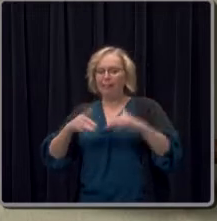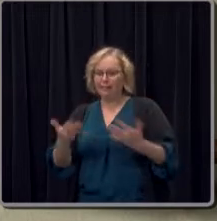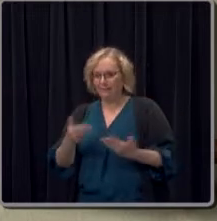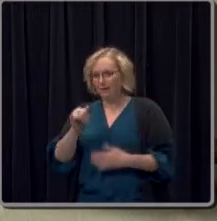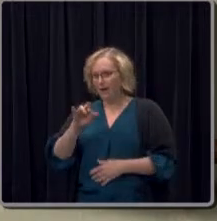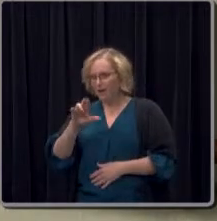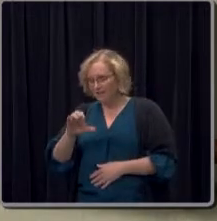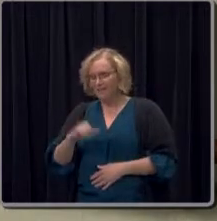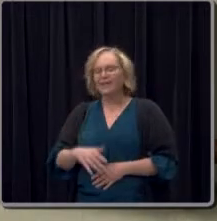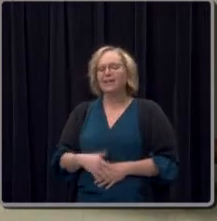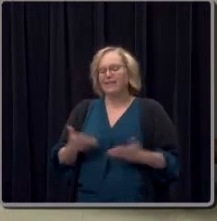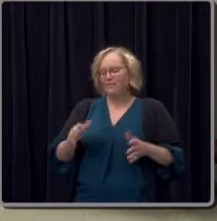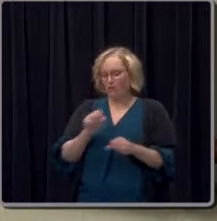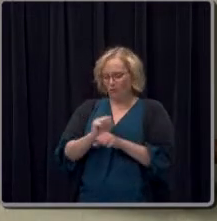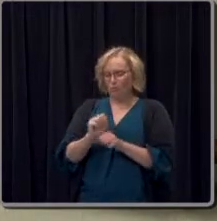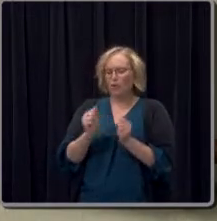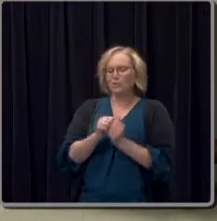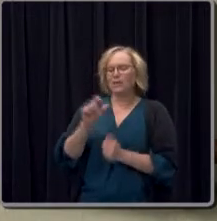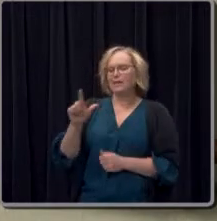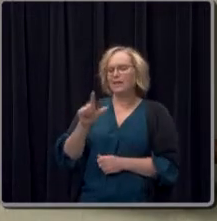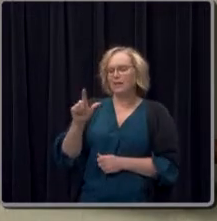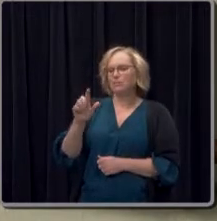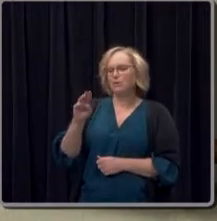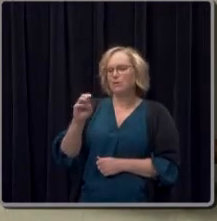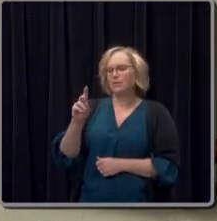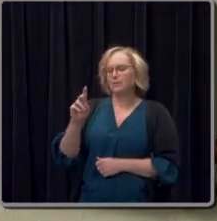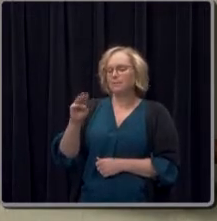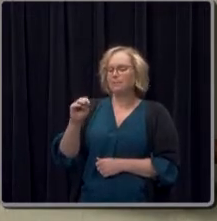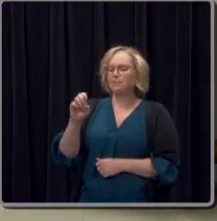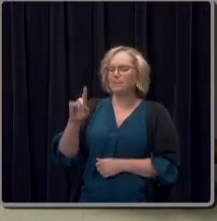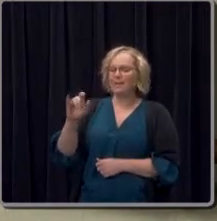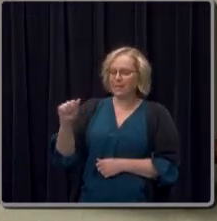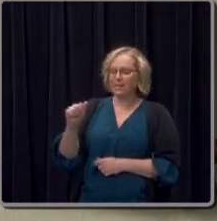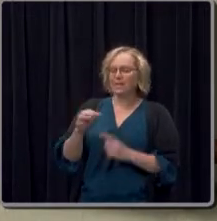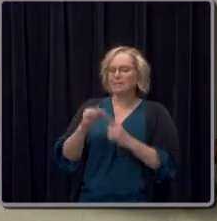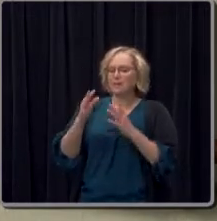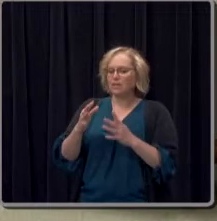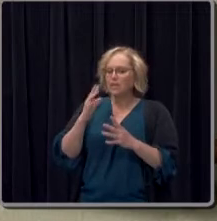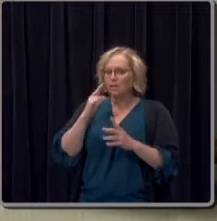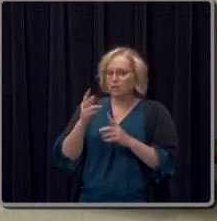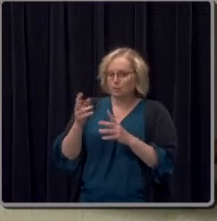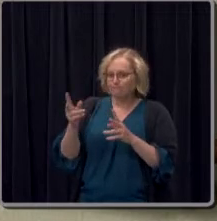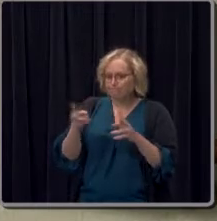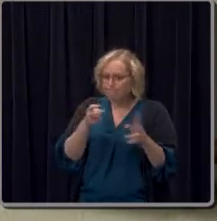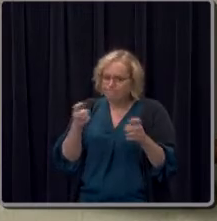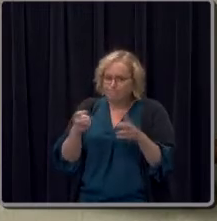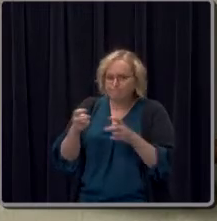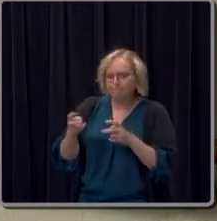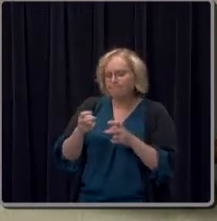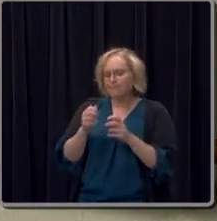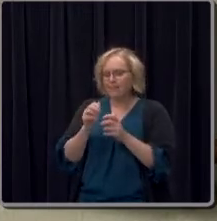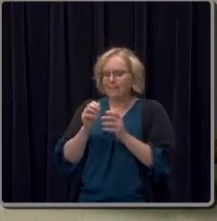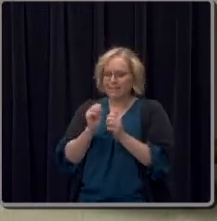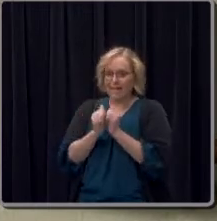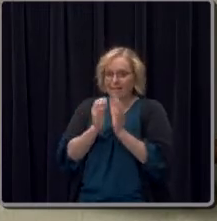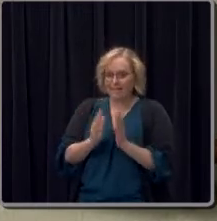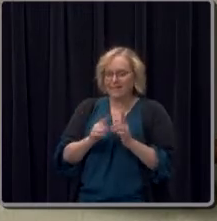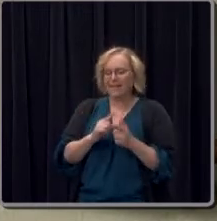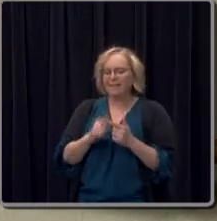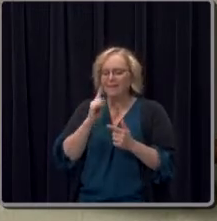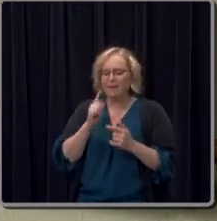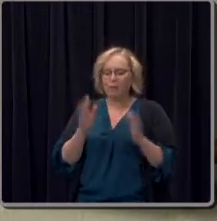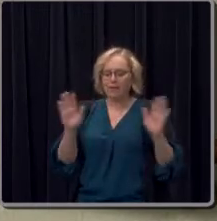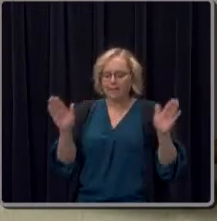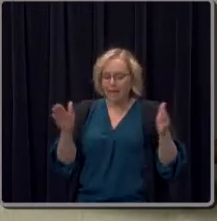have already worked with library media specialists to compile candidates for the list, and on that day, they will narrow down to the final 16 books that